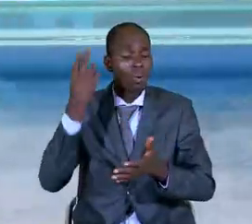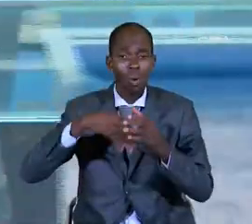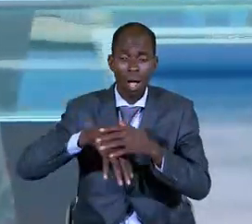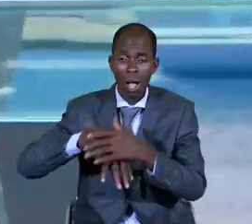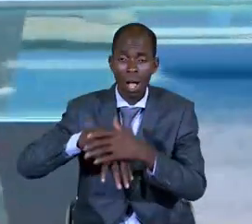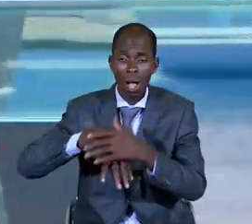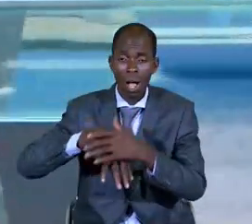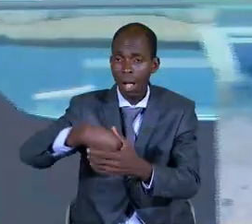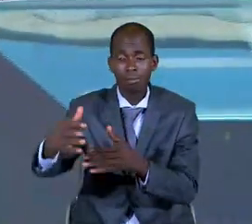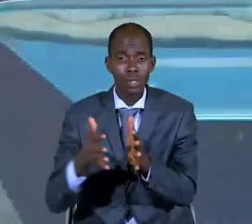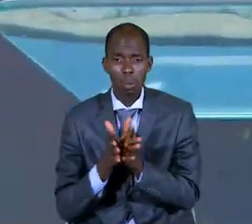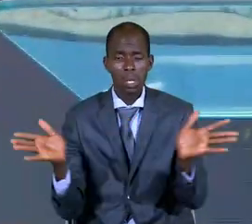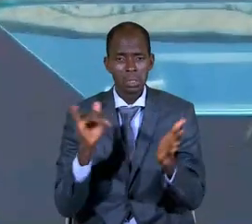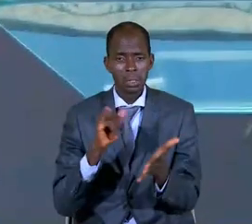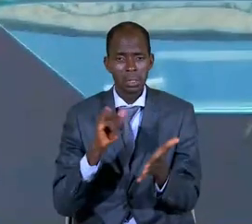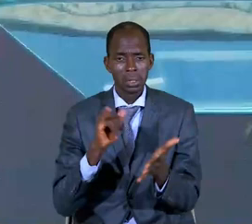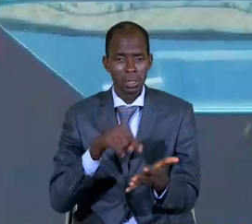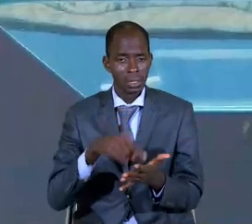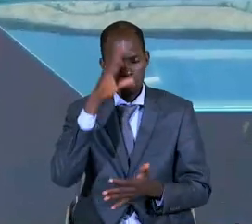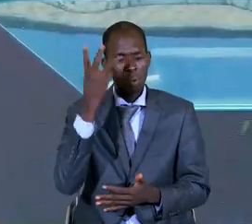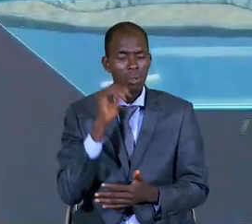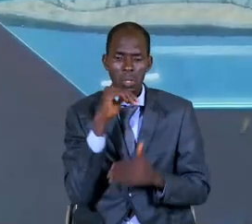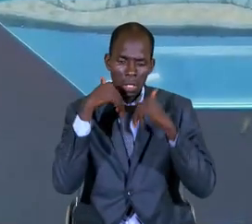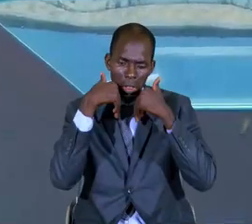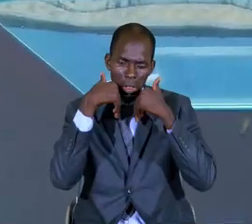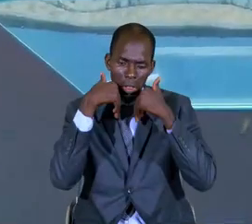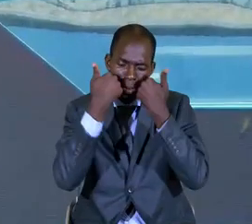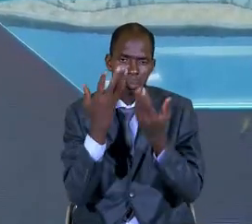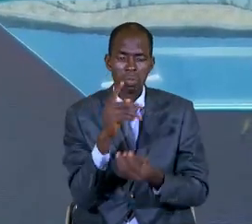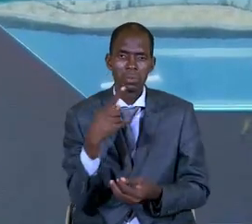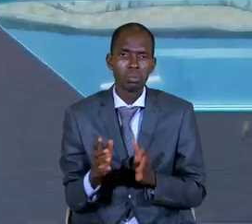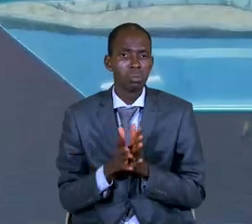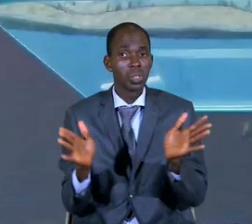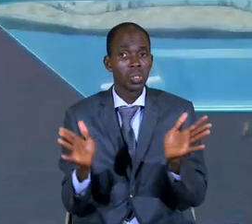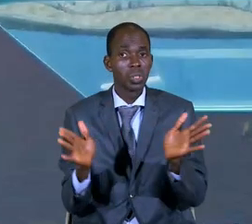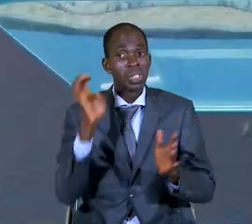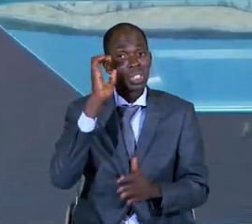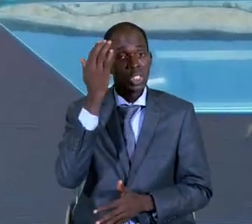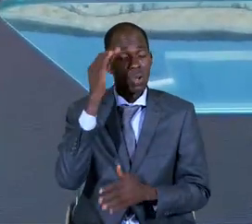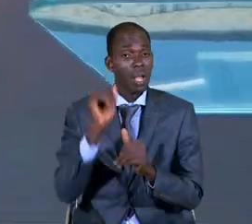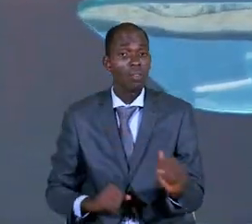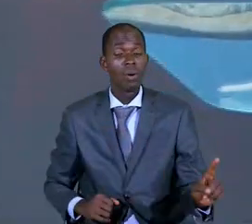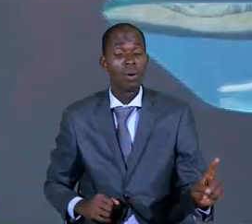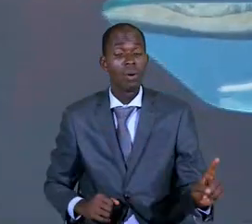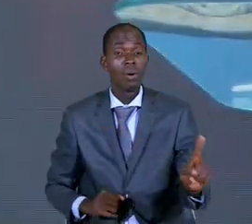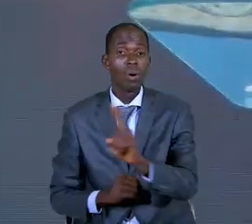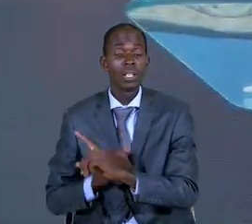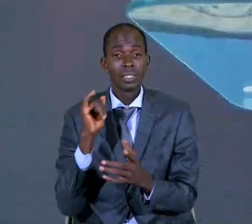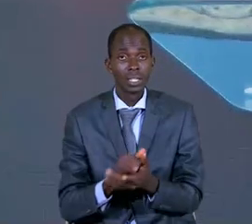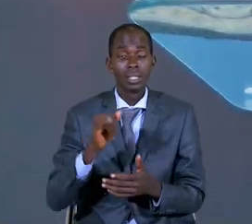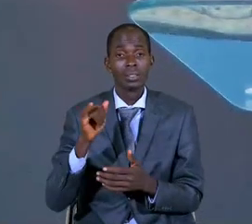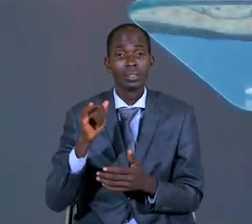man was not ashamed of the public. He knew everyone that